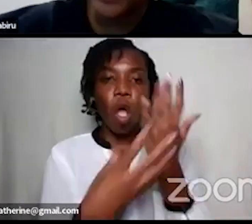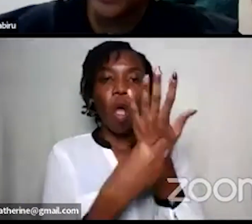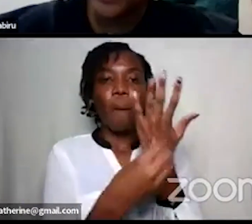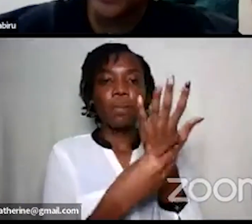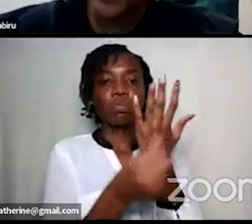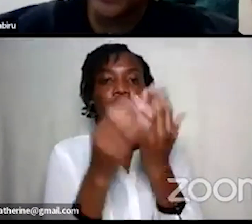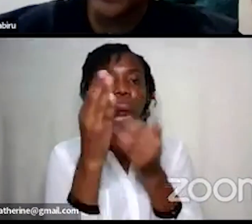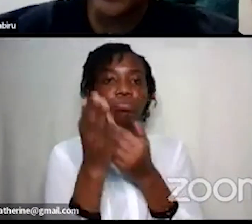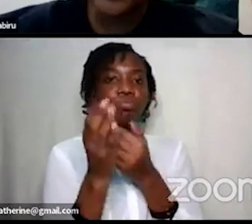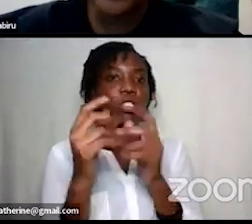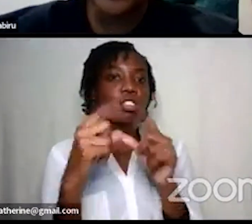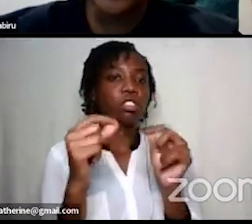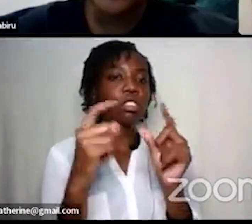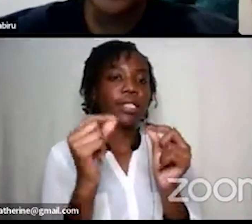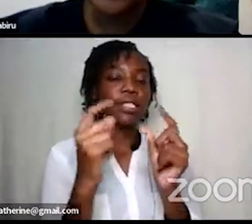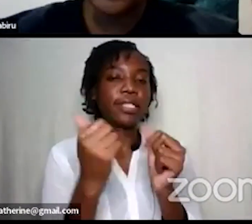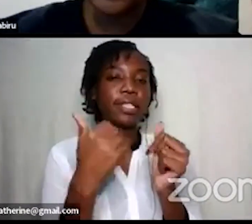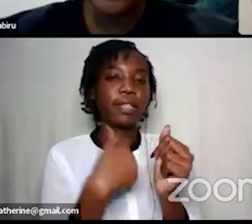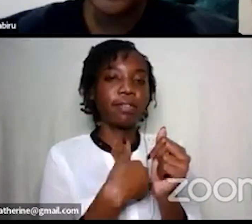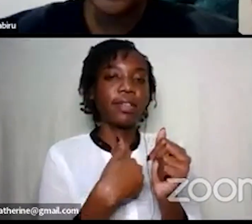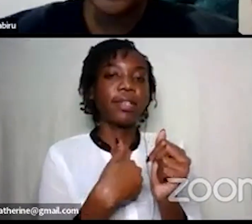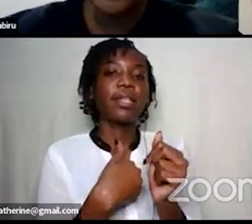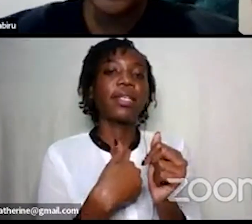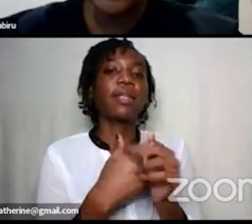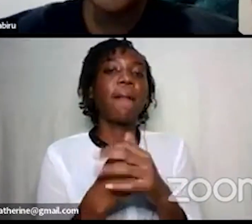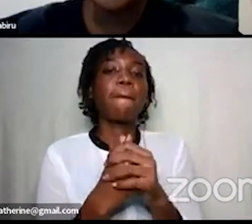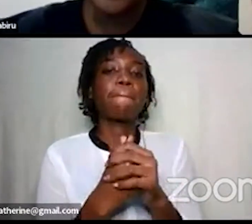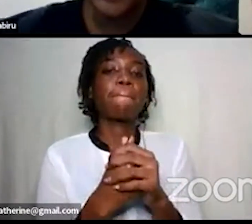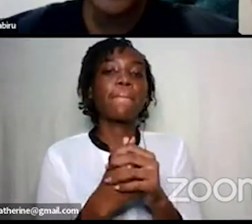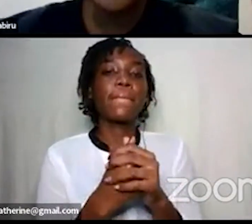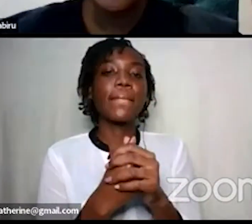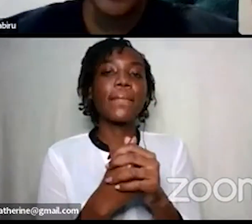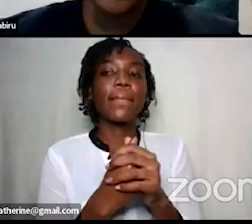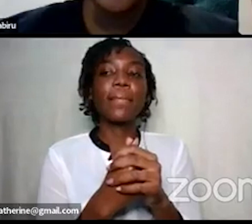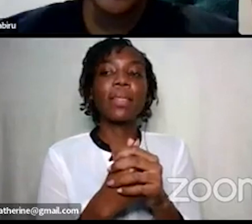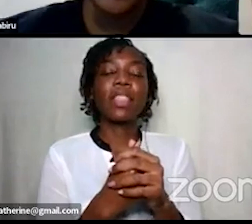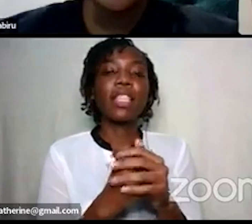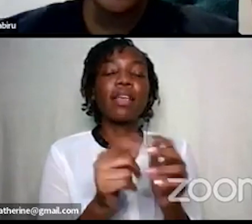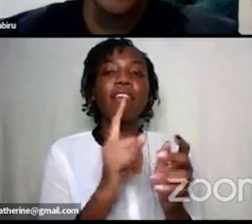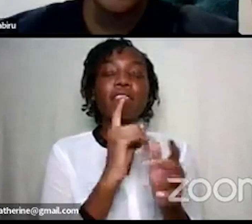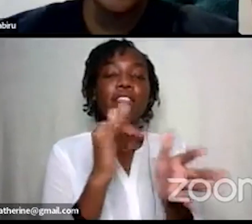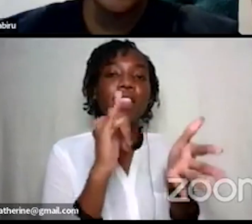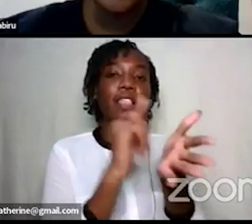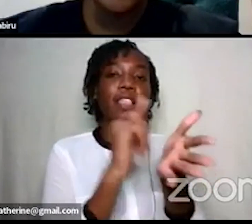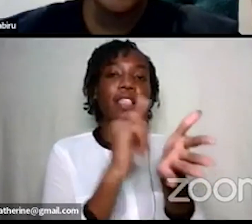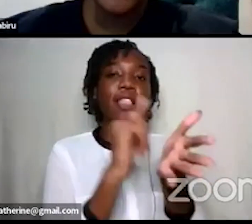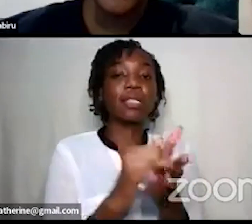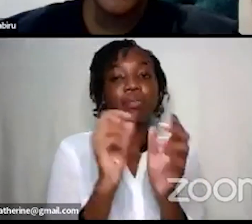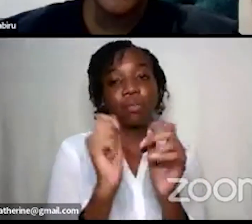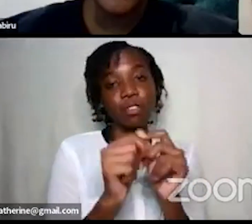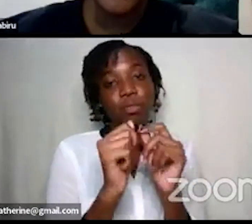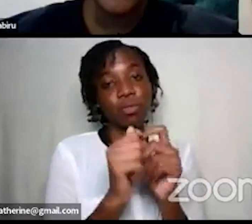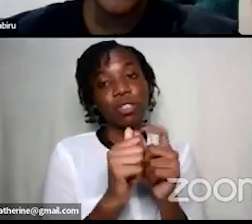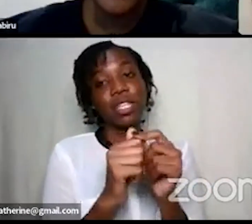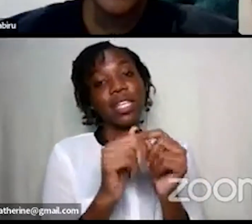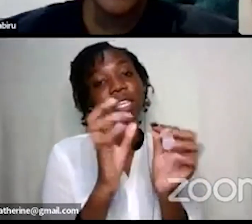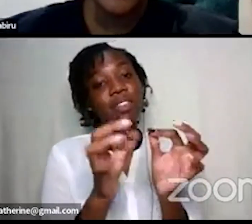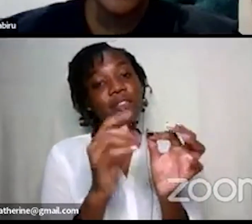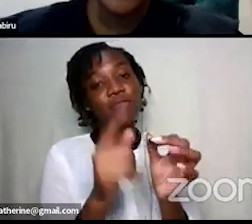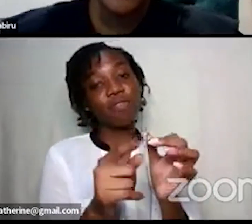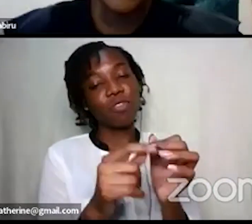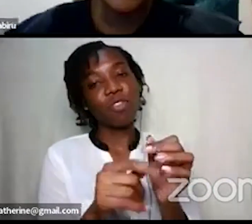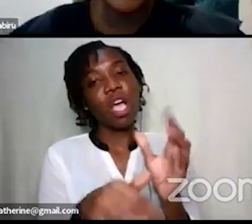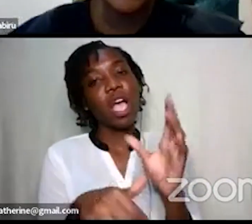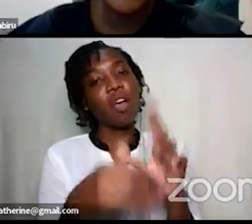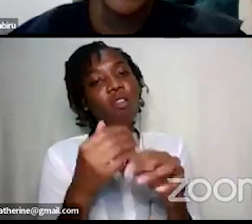Facebook as well, I've shared it on the chat, so that at least on the very least, if you come out with nothing, at least